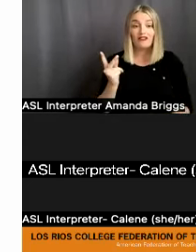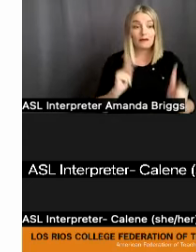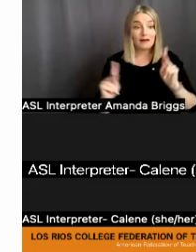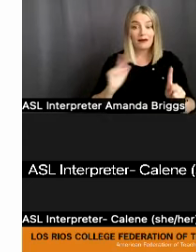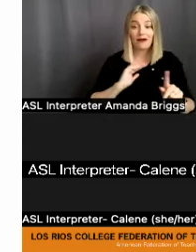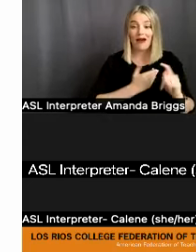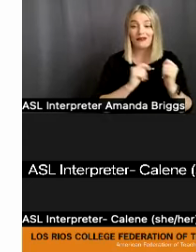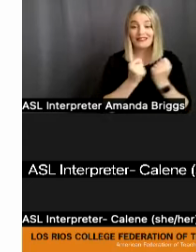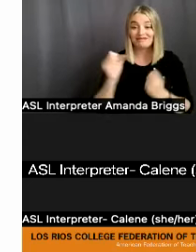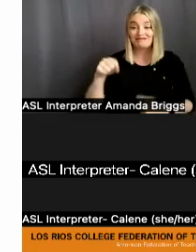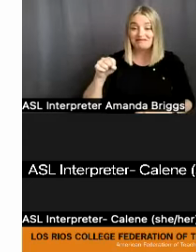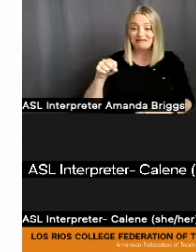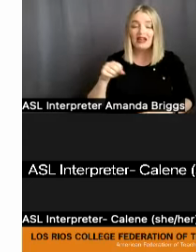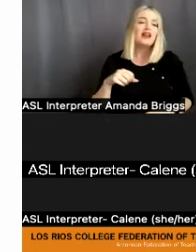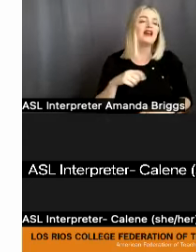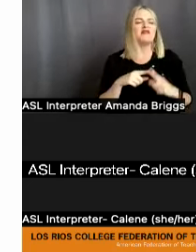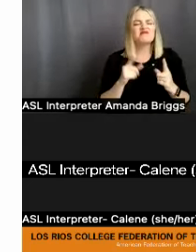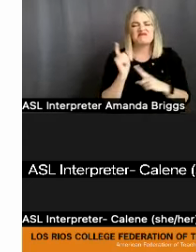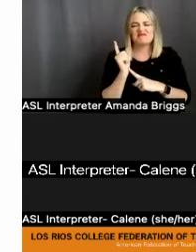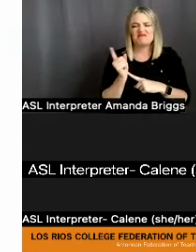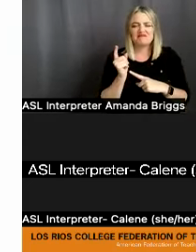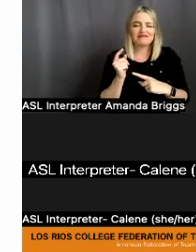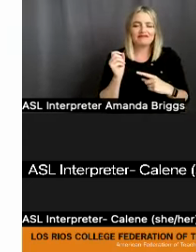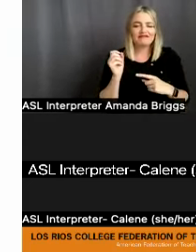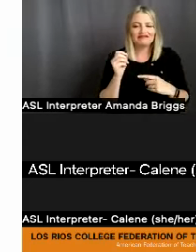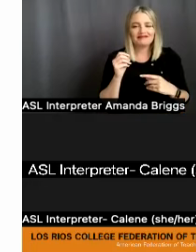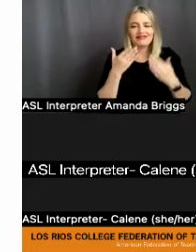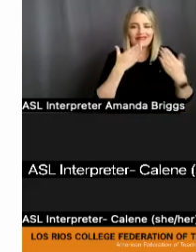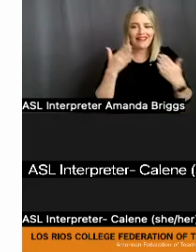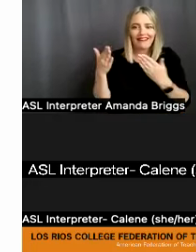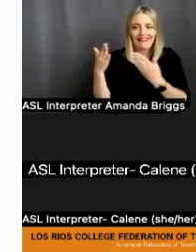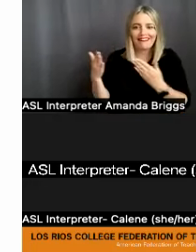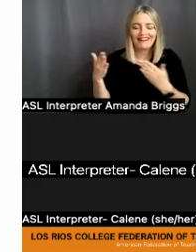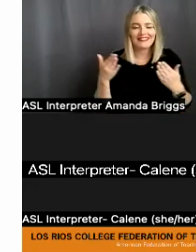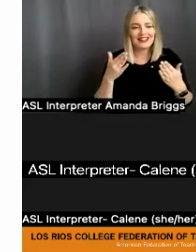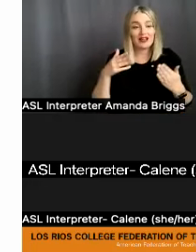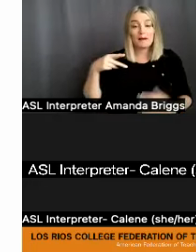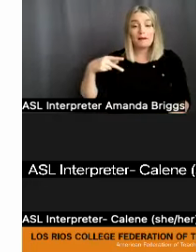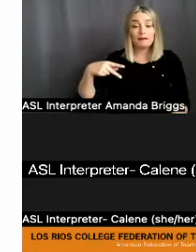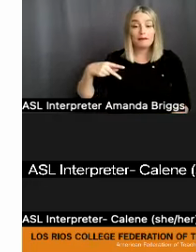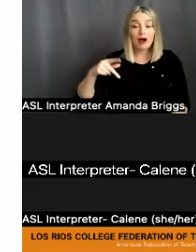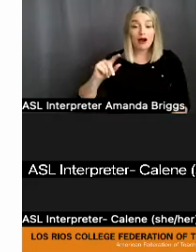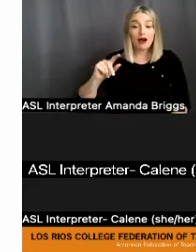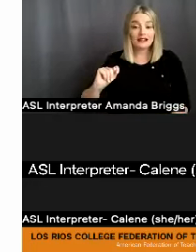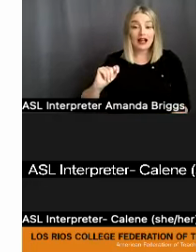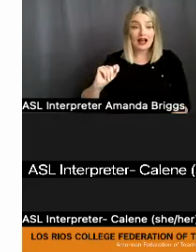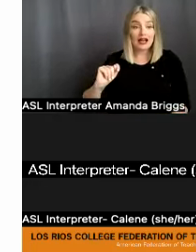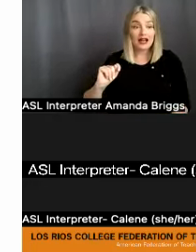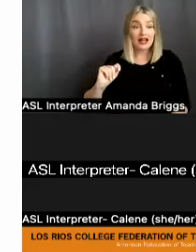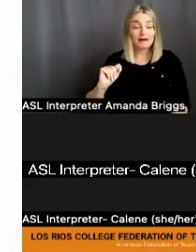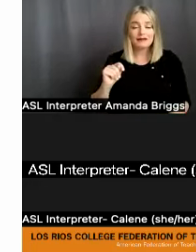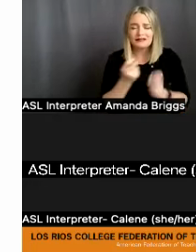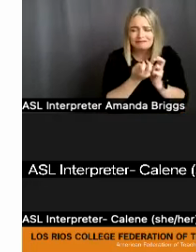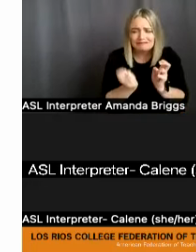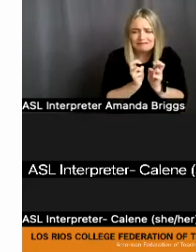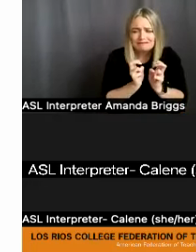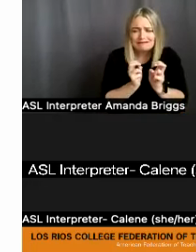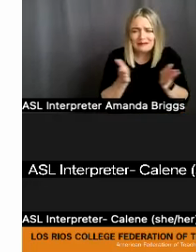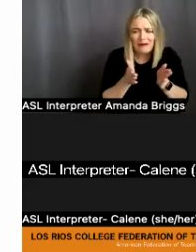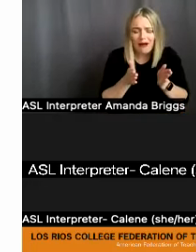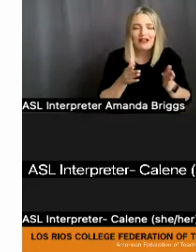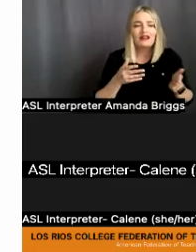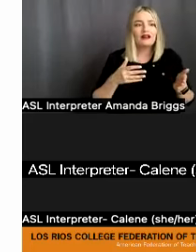really would like to take a moment to thank the folks who were on the part-time small group team, who did a lot